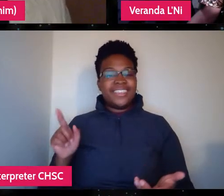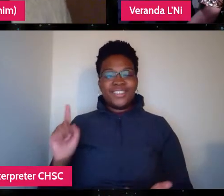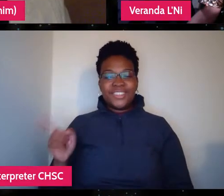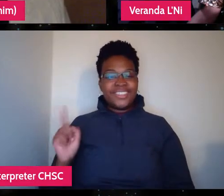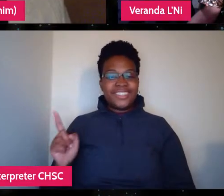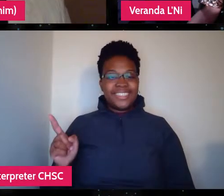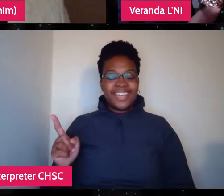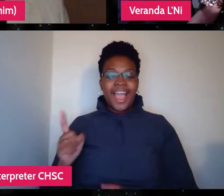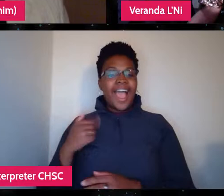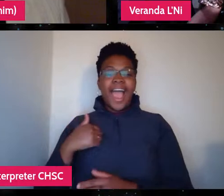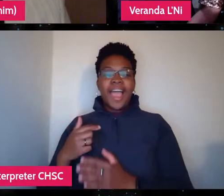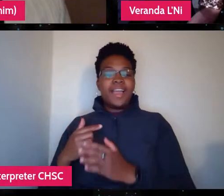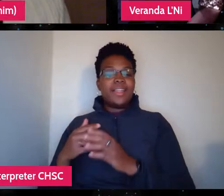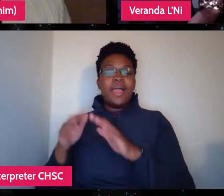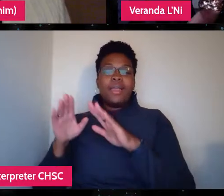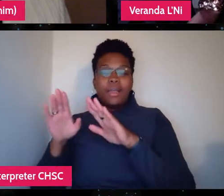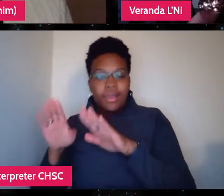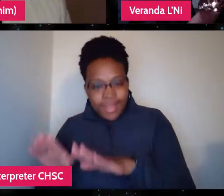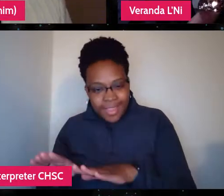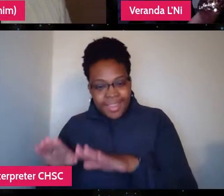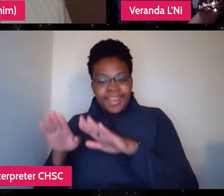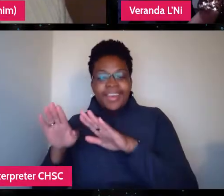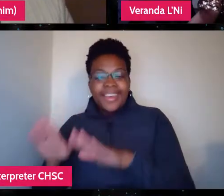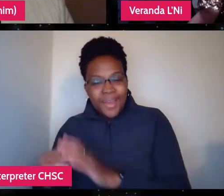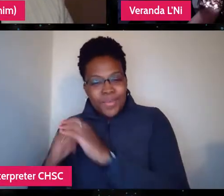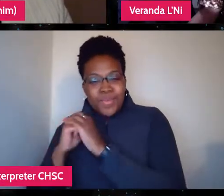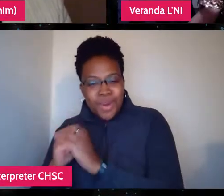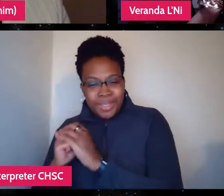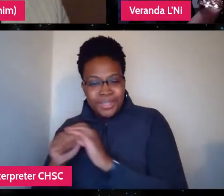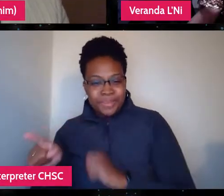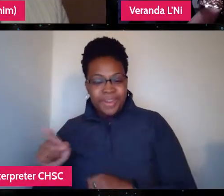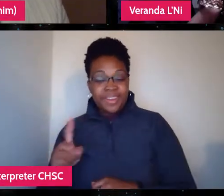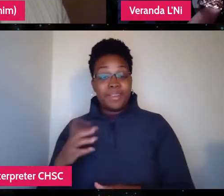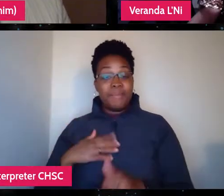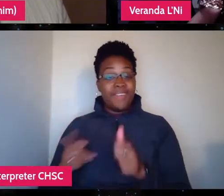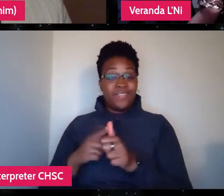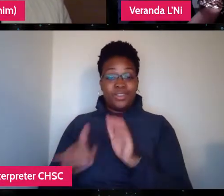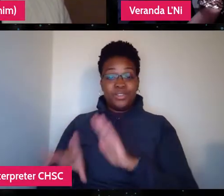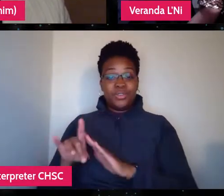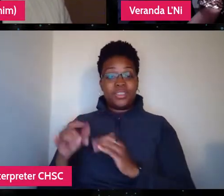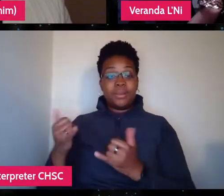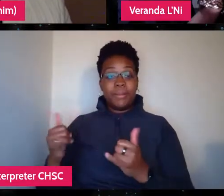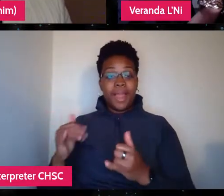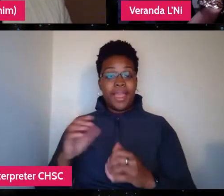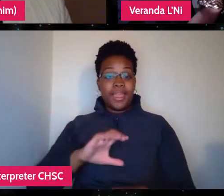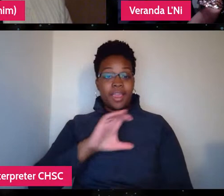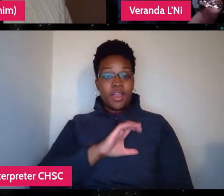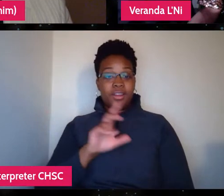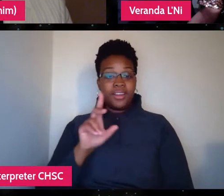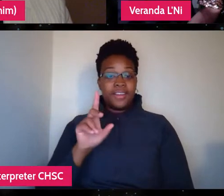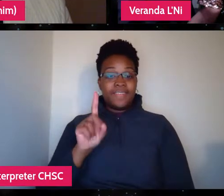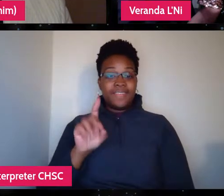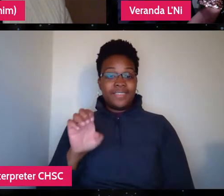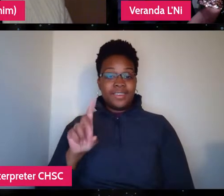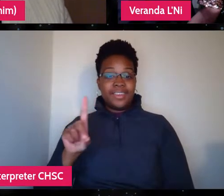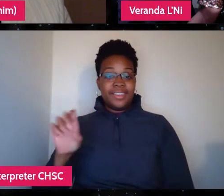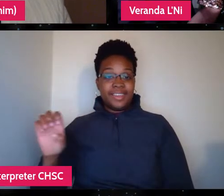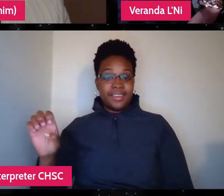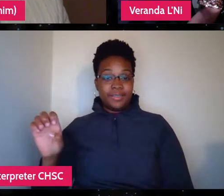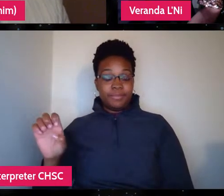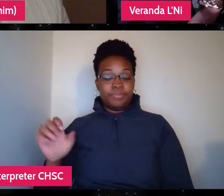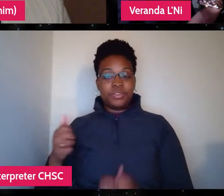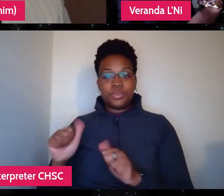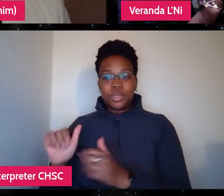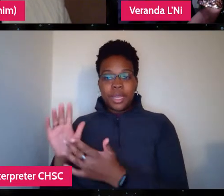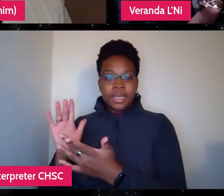I've worshipped her, basically, you know. So she was my first choice to play the character of Dee Dee. And we tried to get a hold